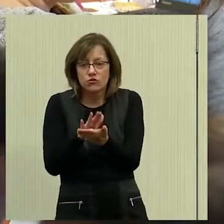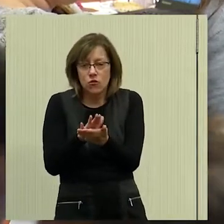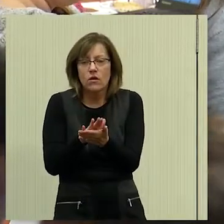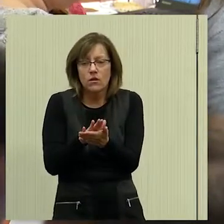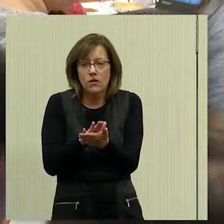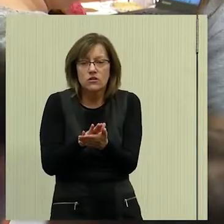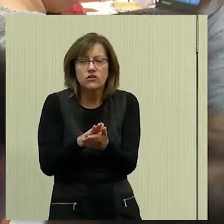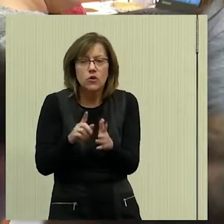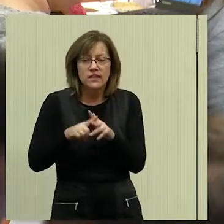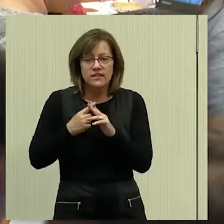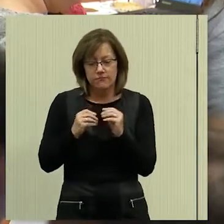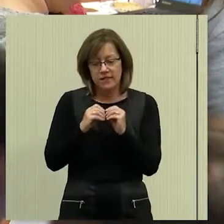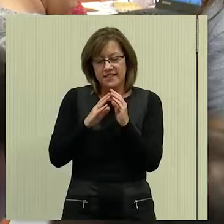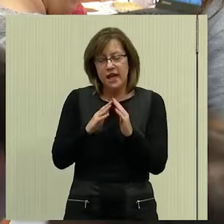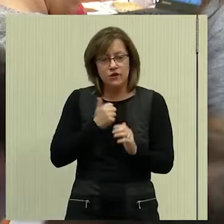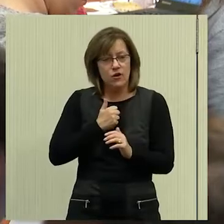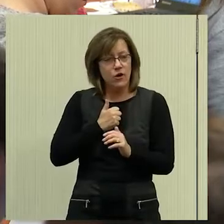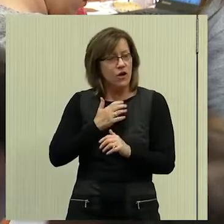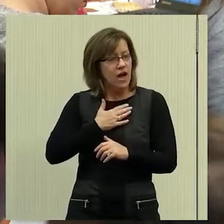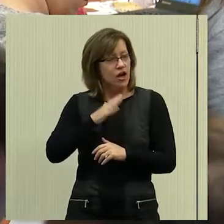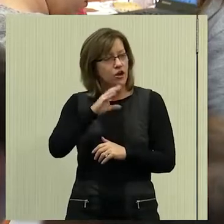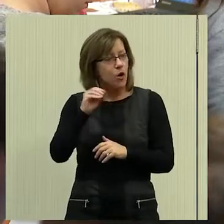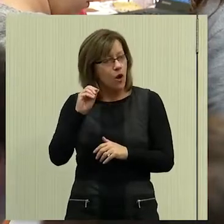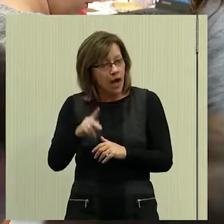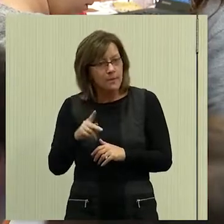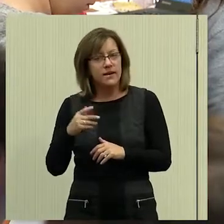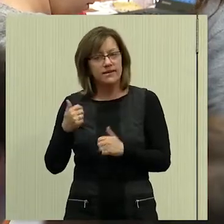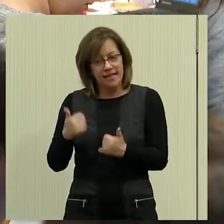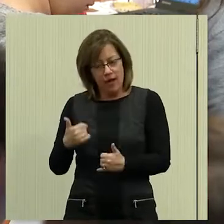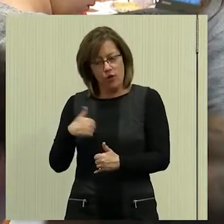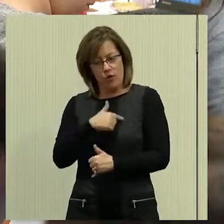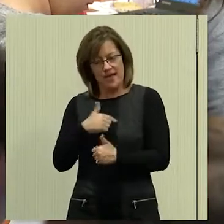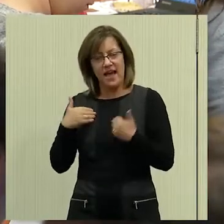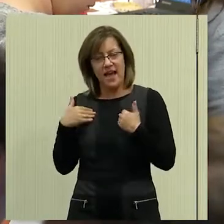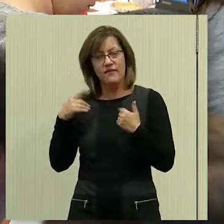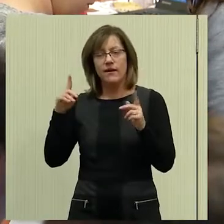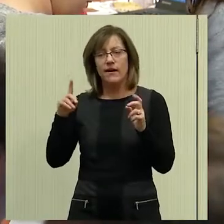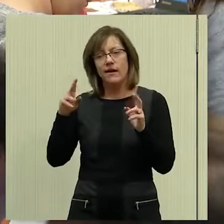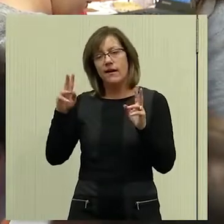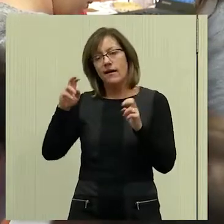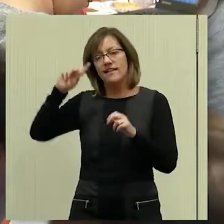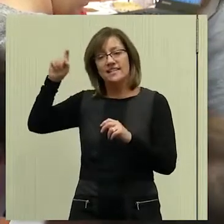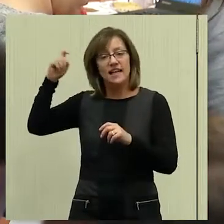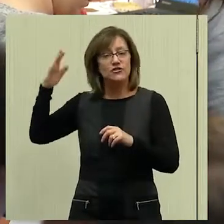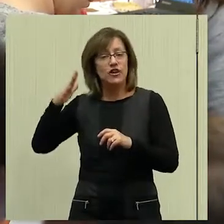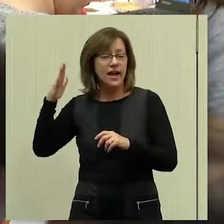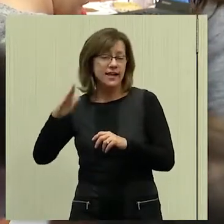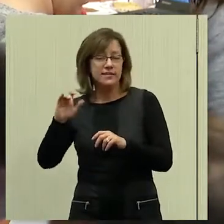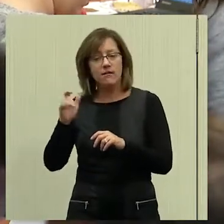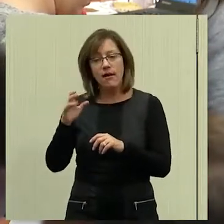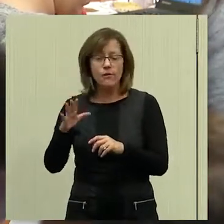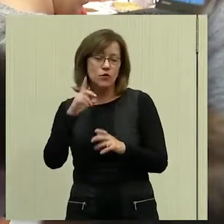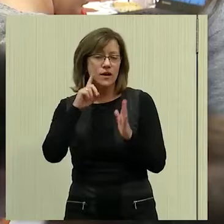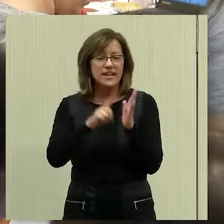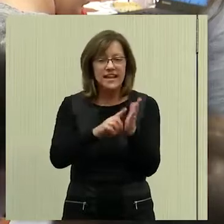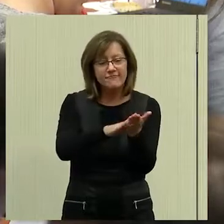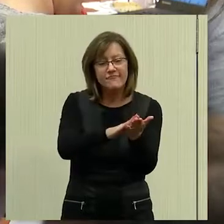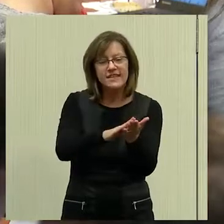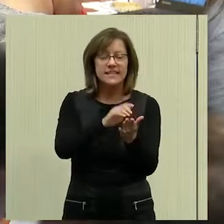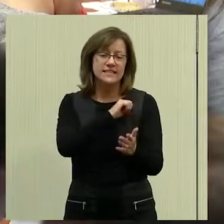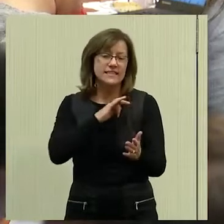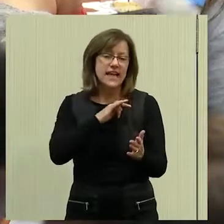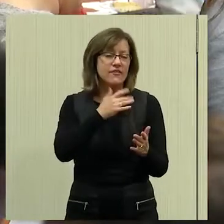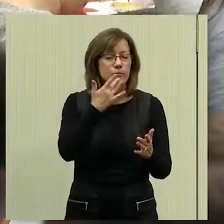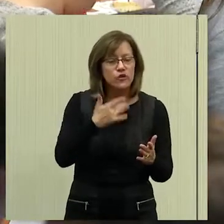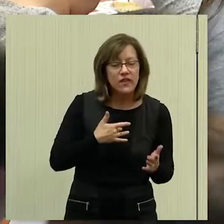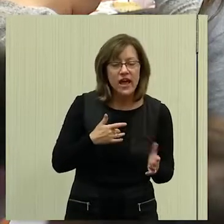we now have like our co-op now has a sunshine club, and we've been recognizing staff birthdays or, you know, surgeries or deaths in the family